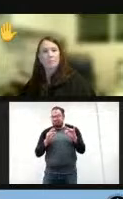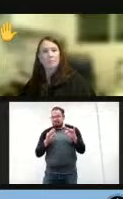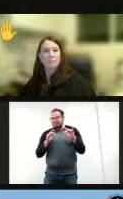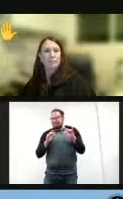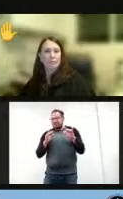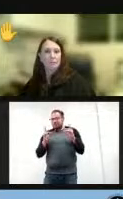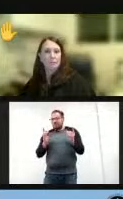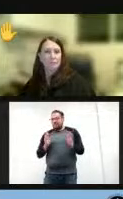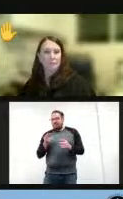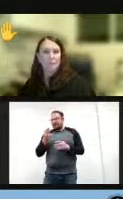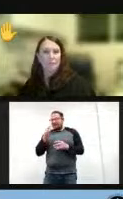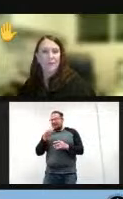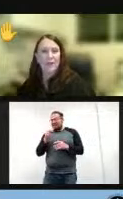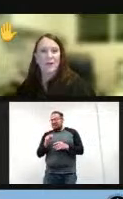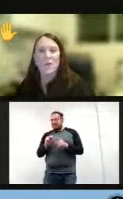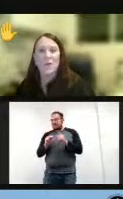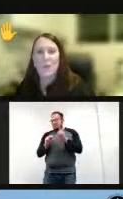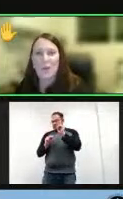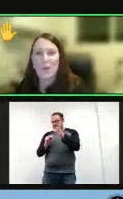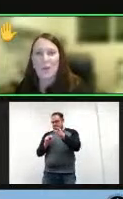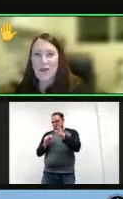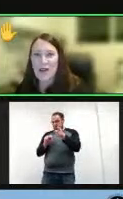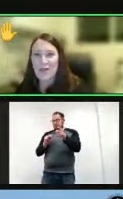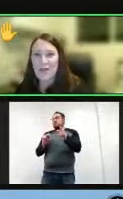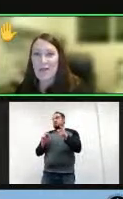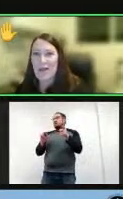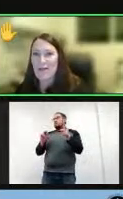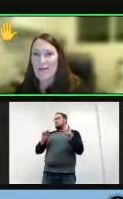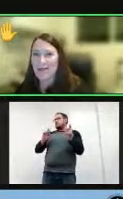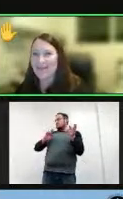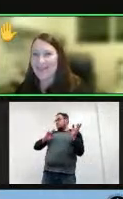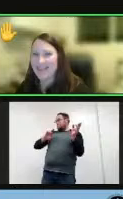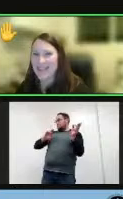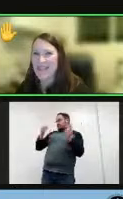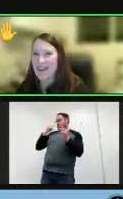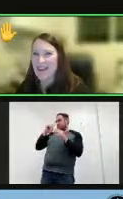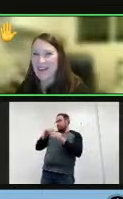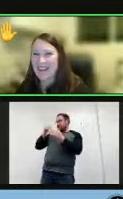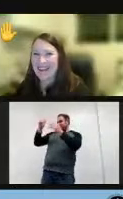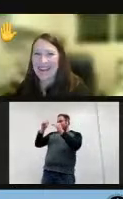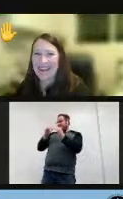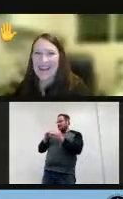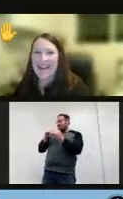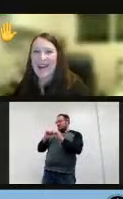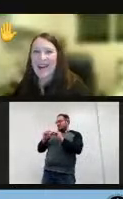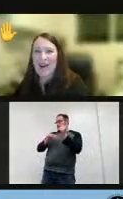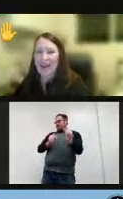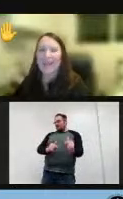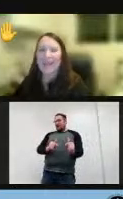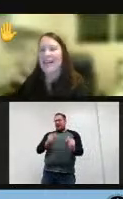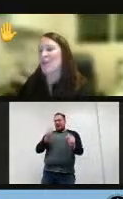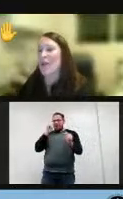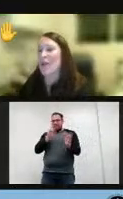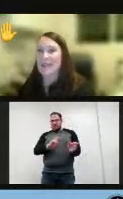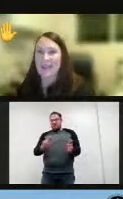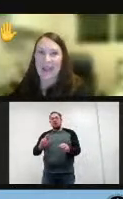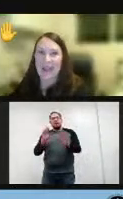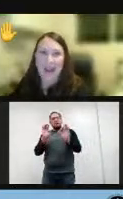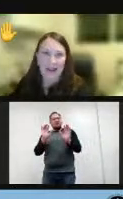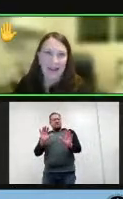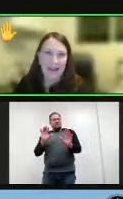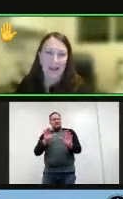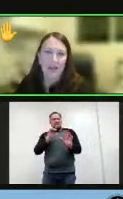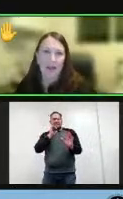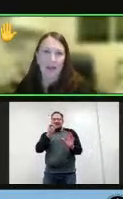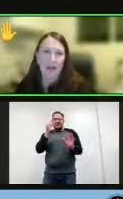Director Hyen. You're ready for your next round robin. I think we're ready. Okay. So I didn't think I